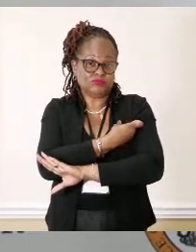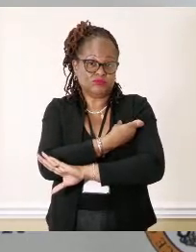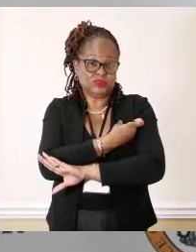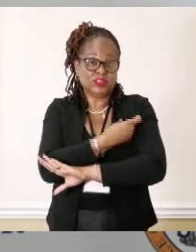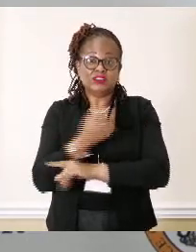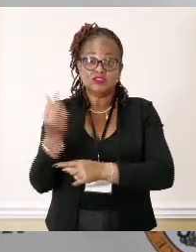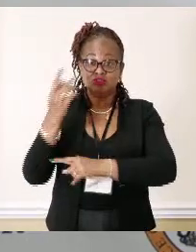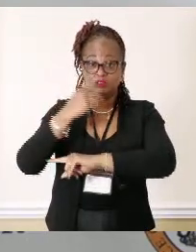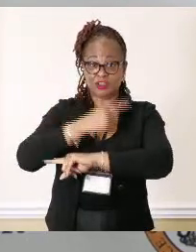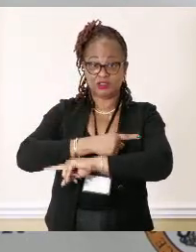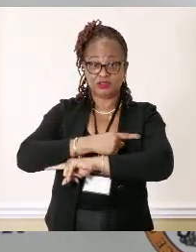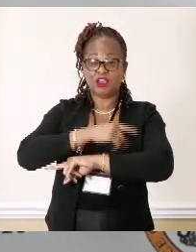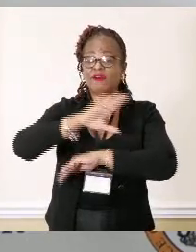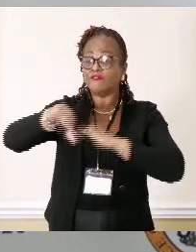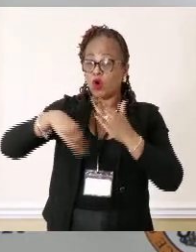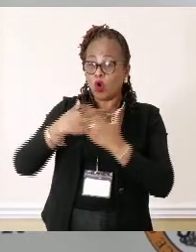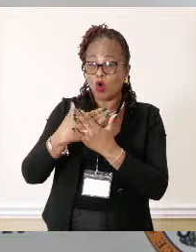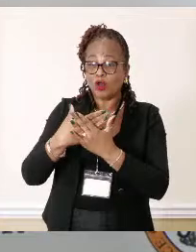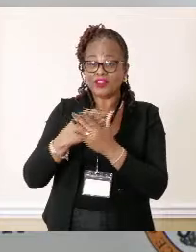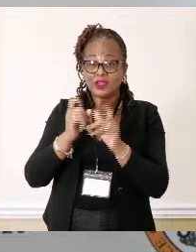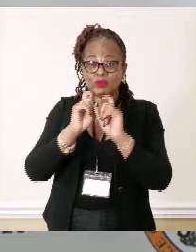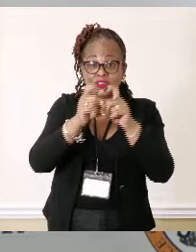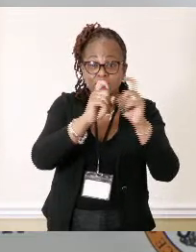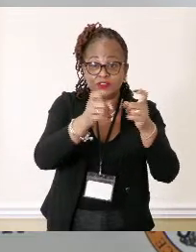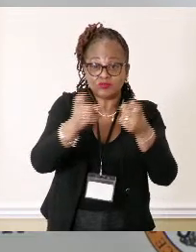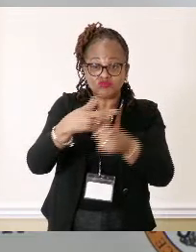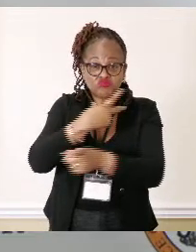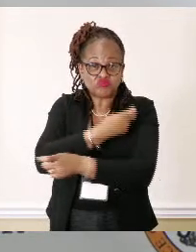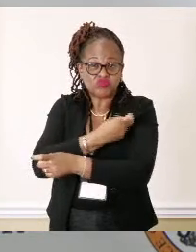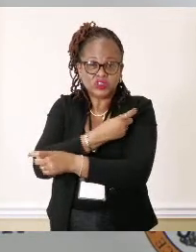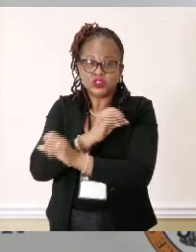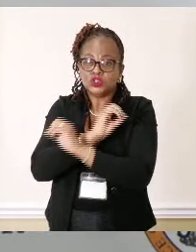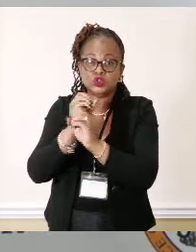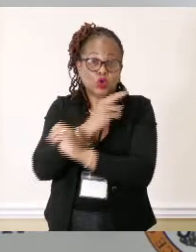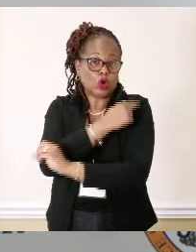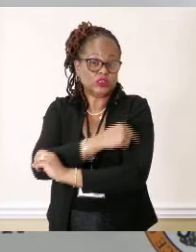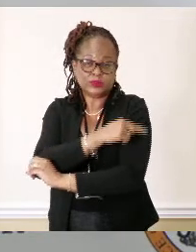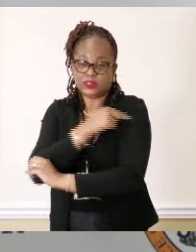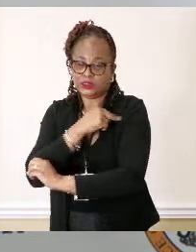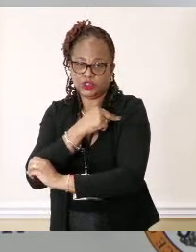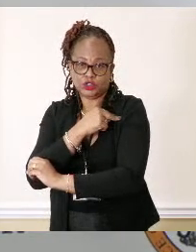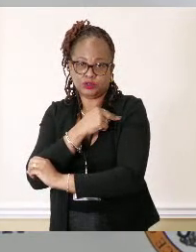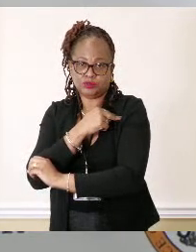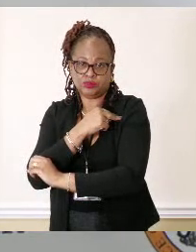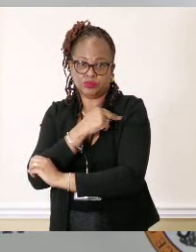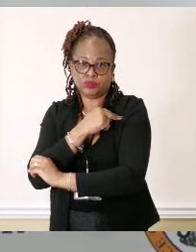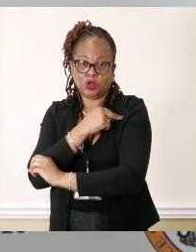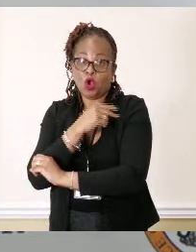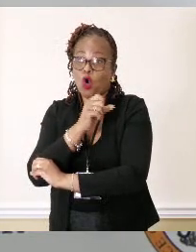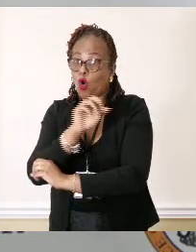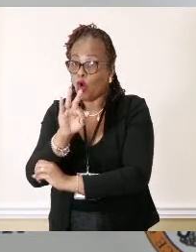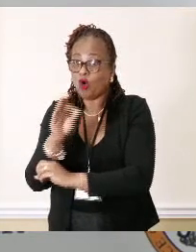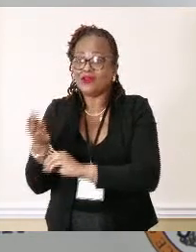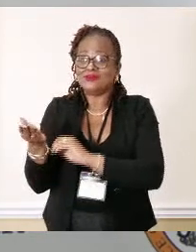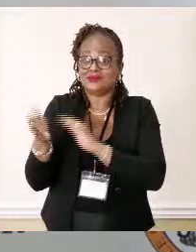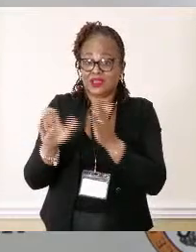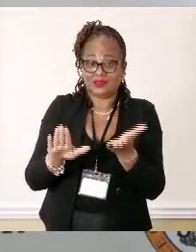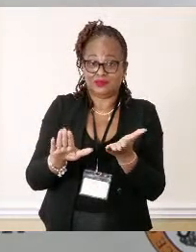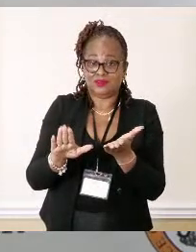date, of all the doses given, there have been no hospitalizations or deaths